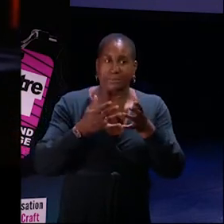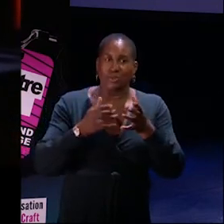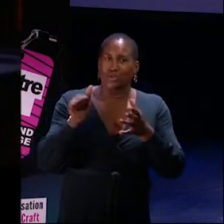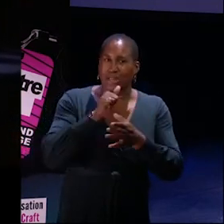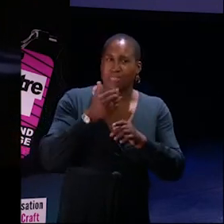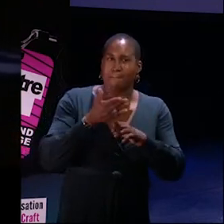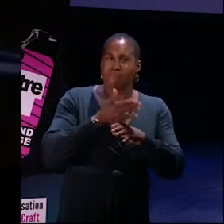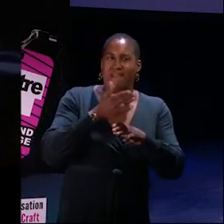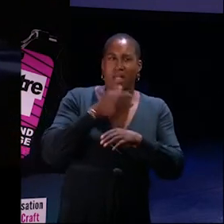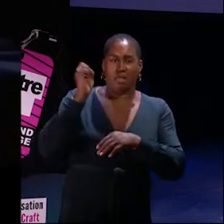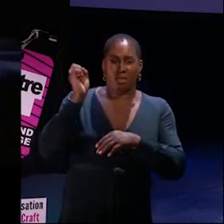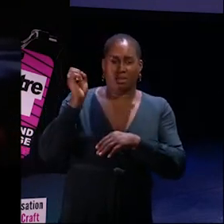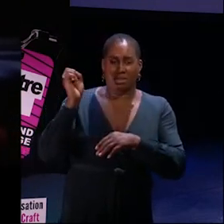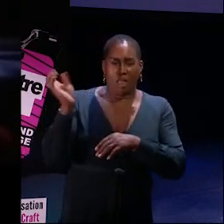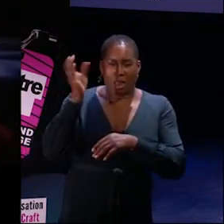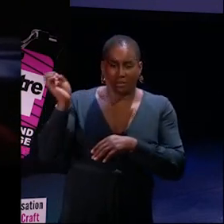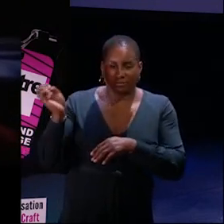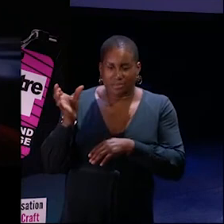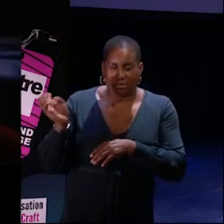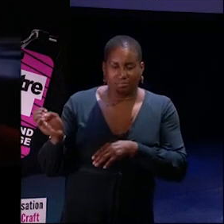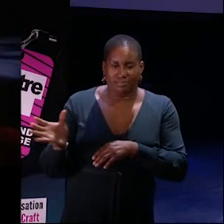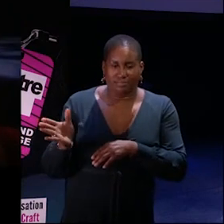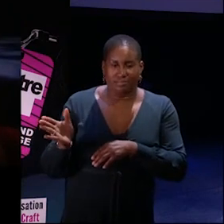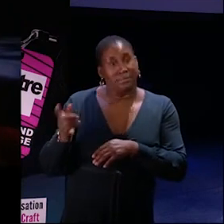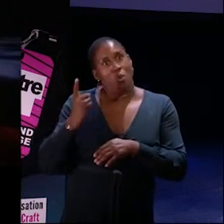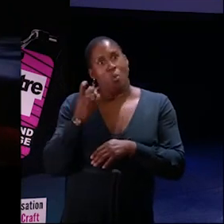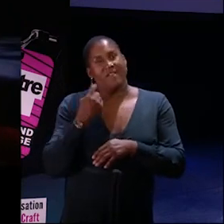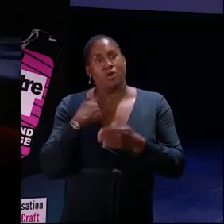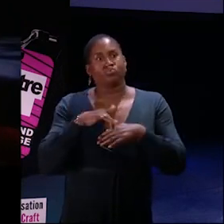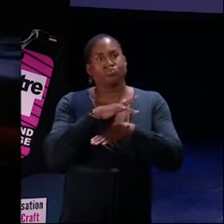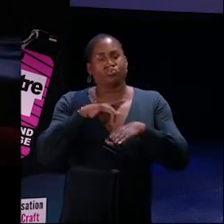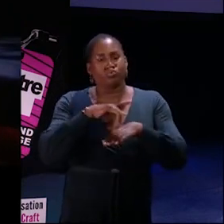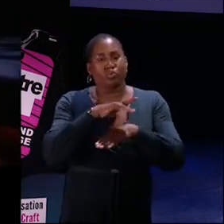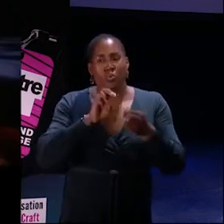the slides of our actual footprint for one of our shows touring for